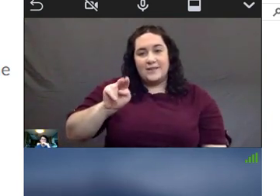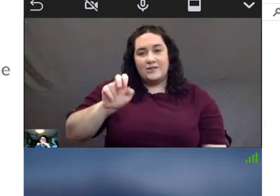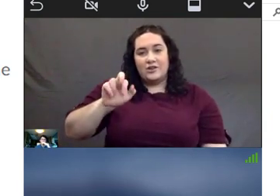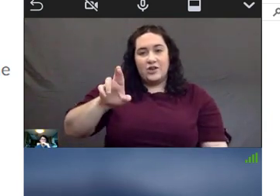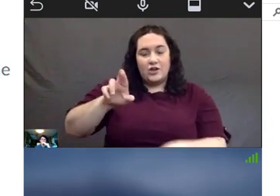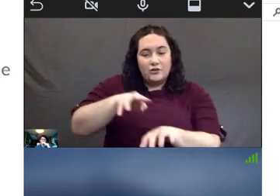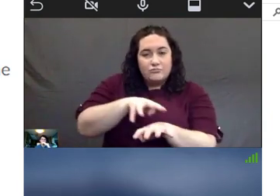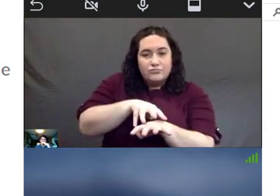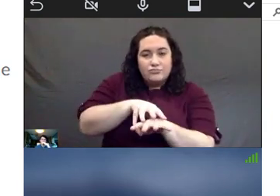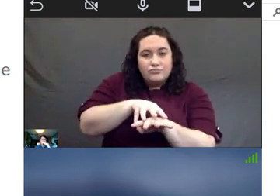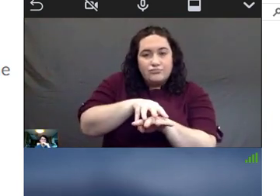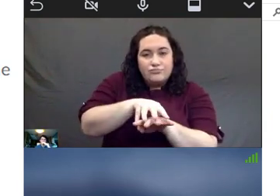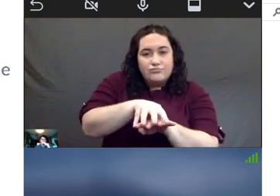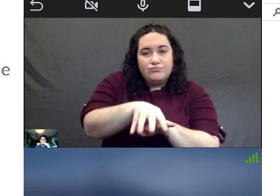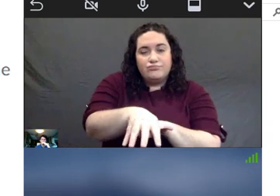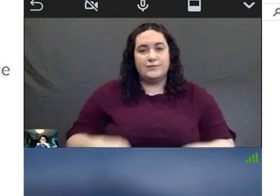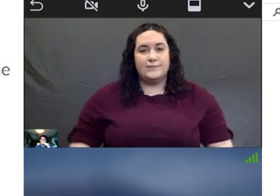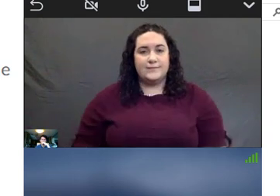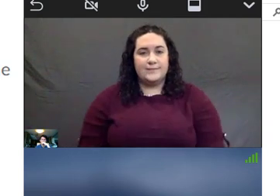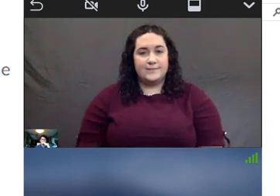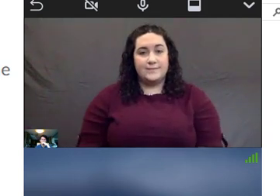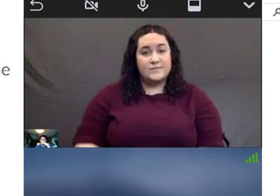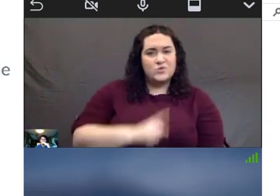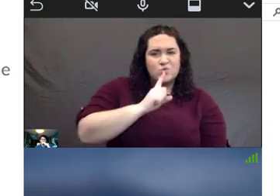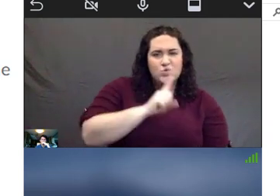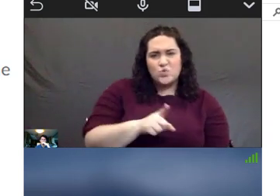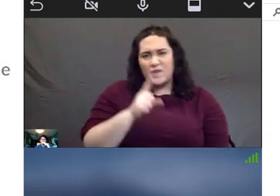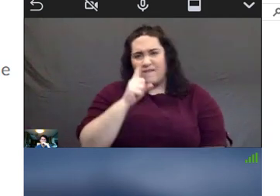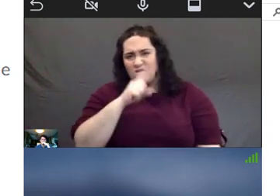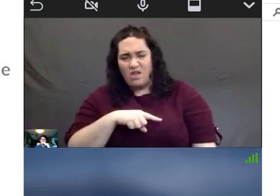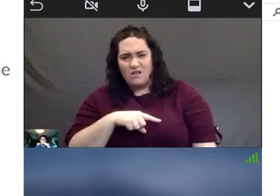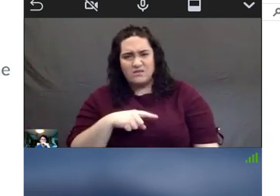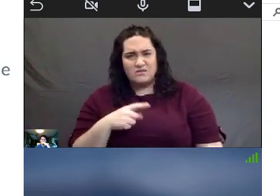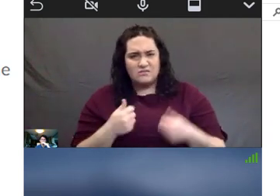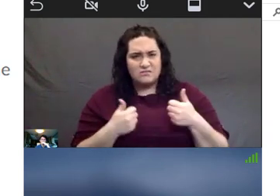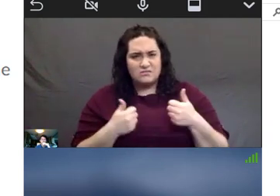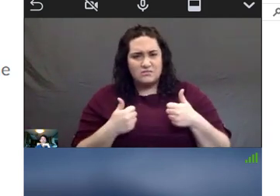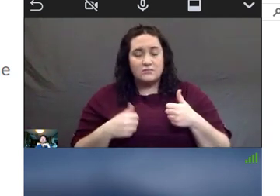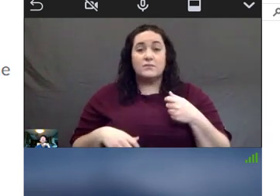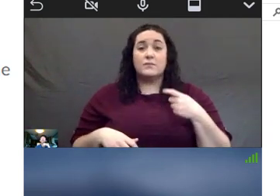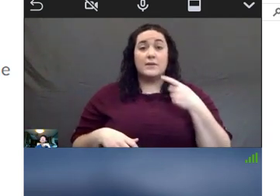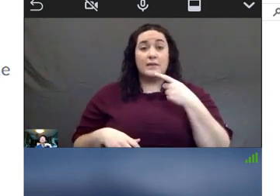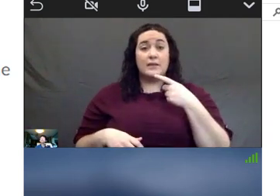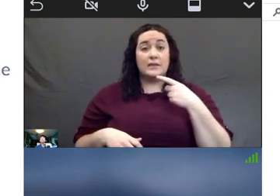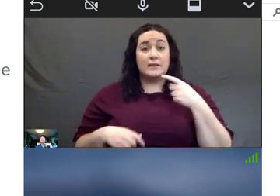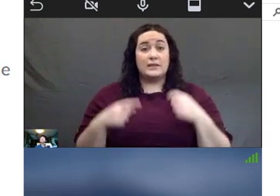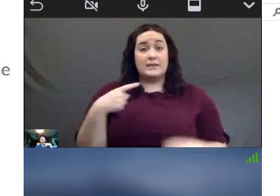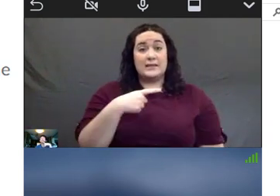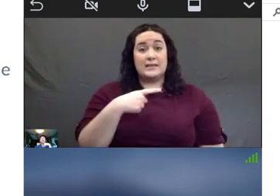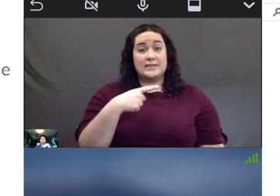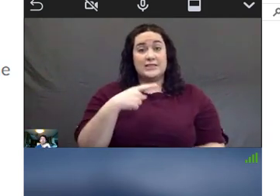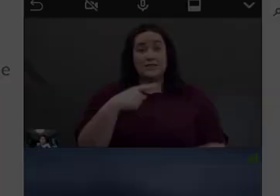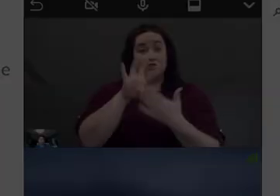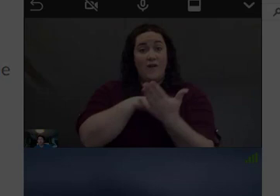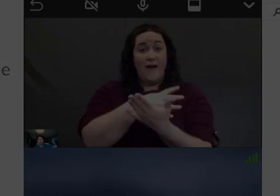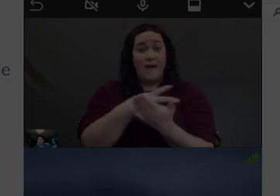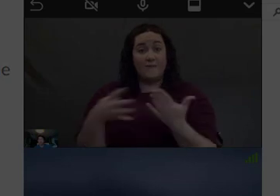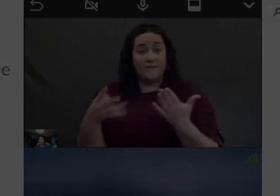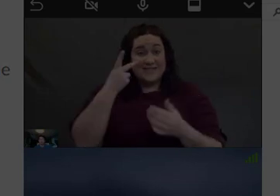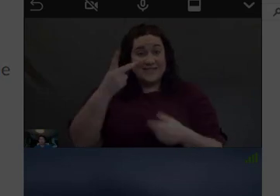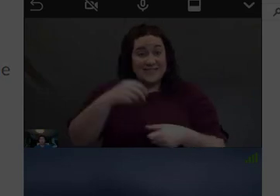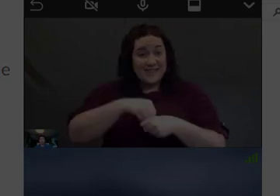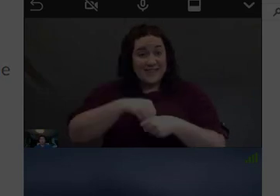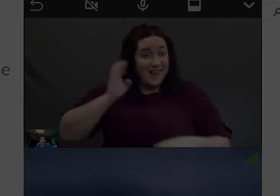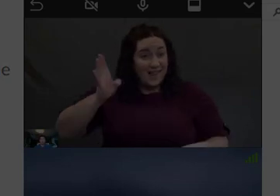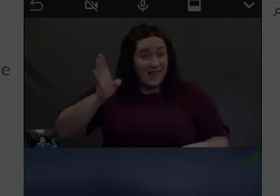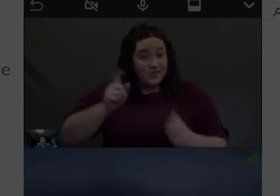decreases along the plate. So here, this is a graph that we showed in lecture. So the first half here, this